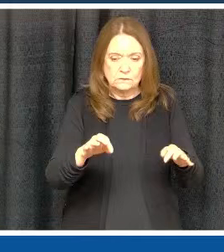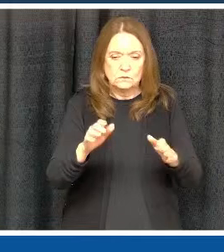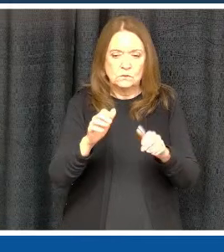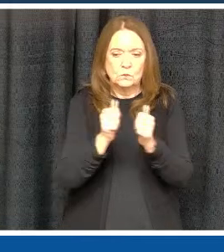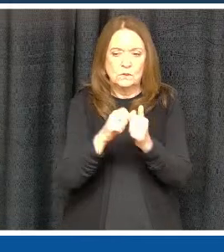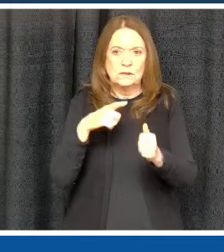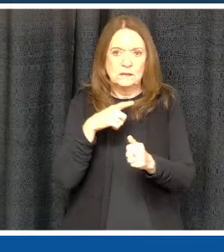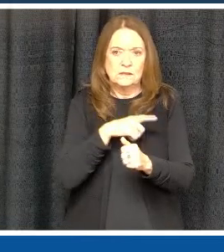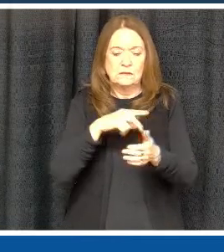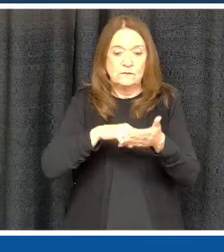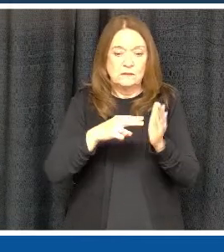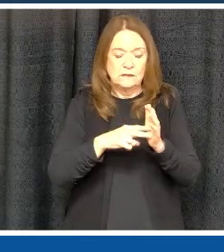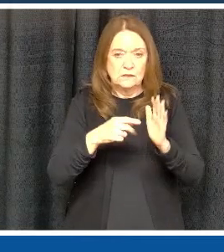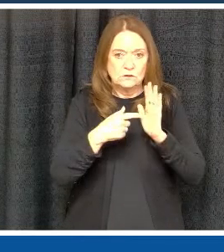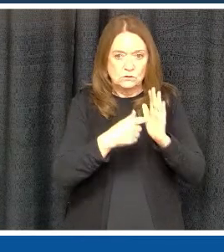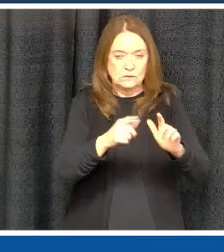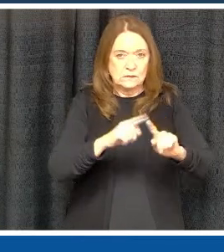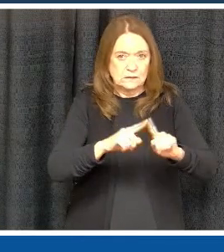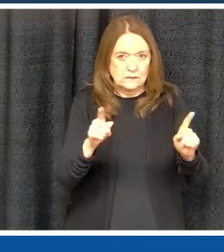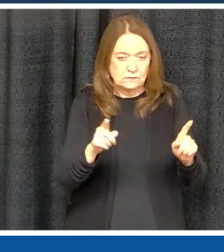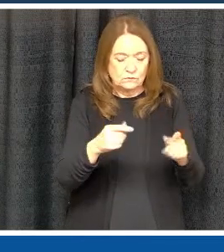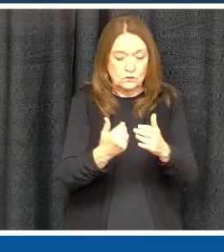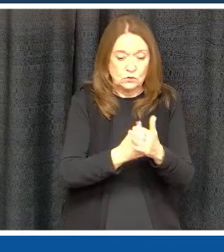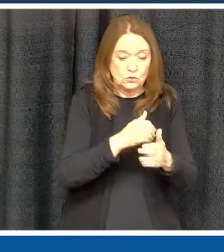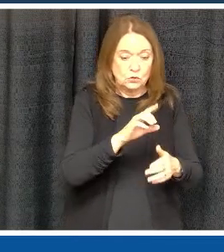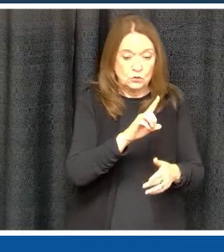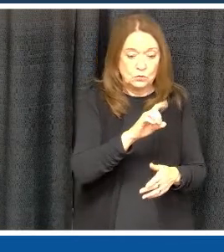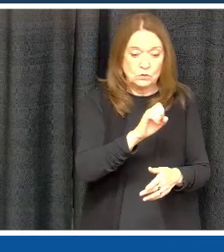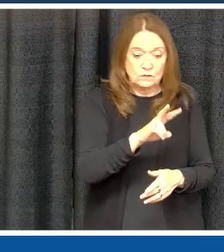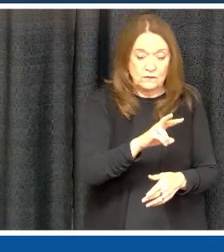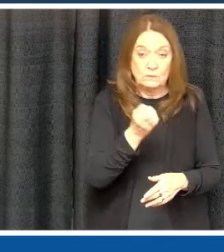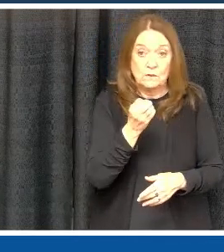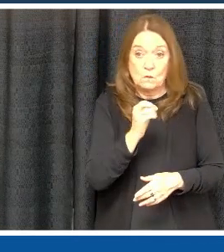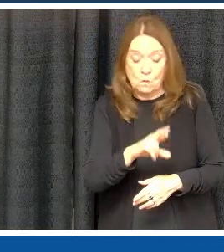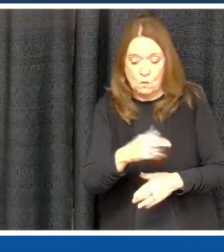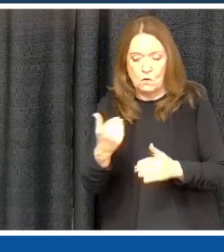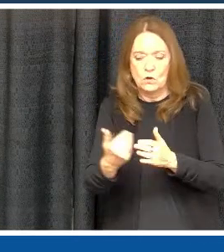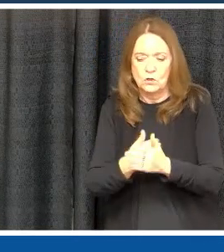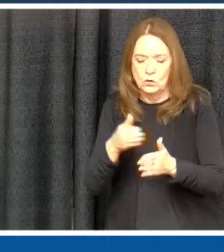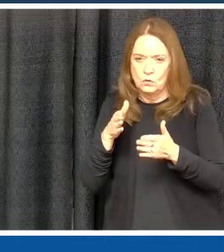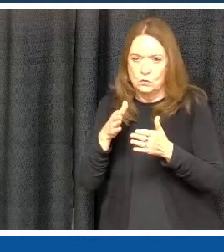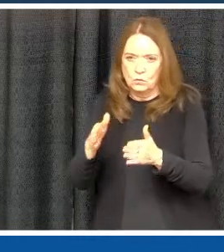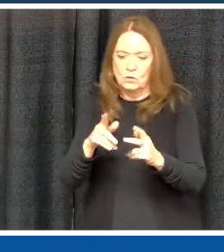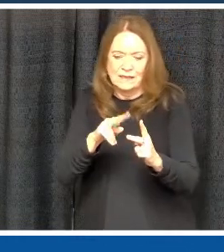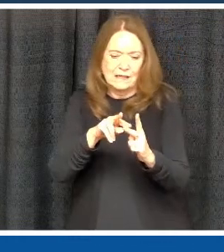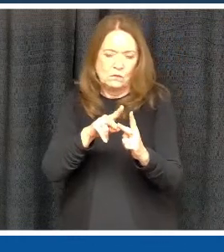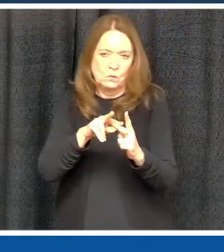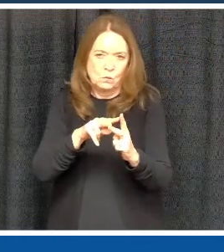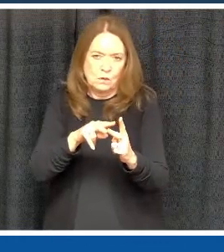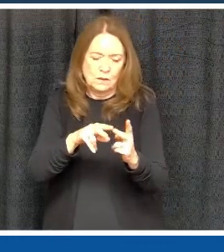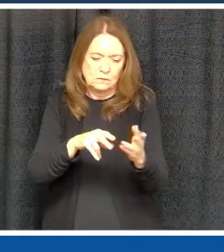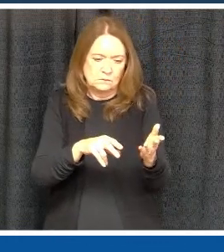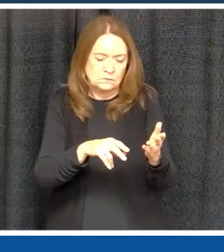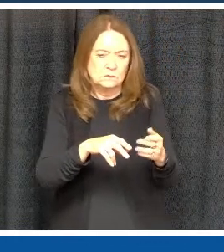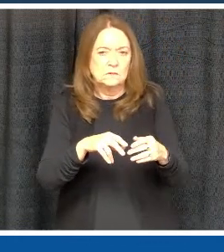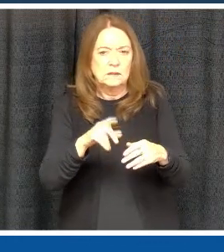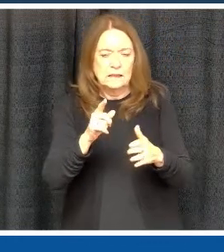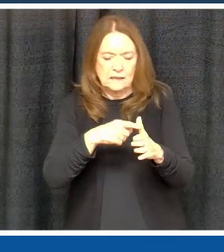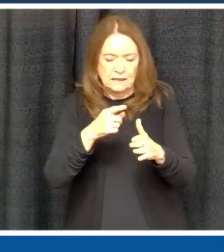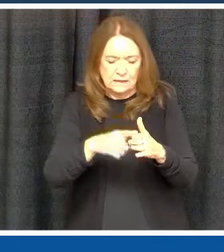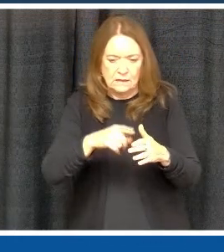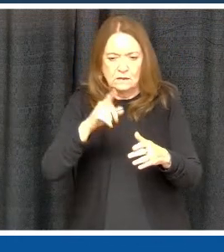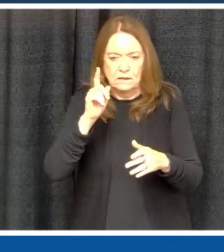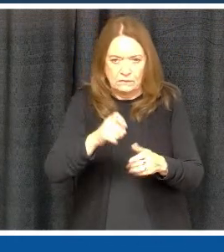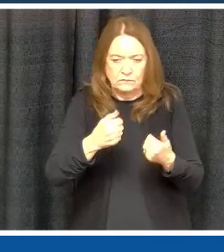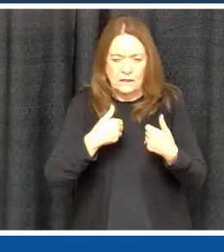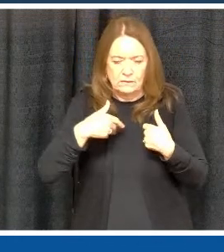it differentiates that regardless, it's a new development or it's a new roadway or any one of these things, sidewalk triggers are